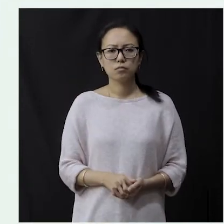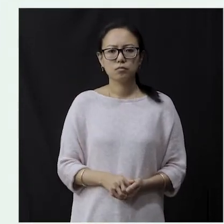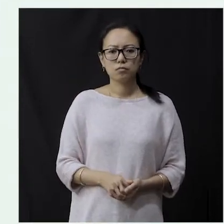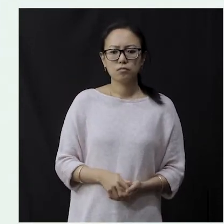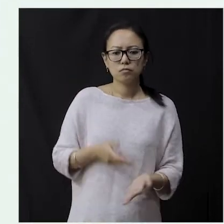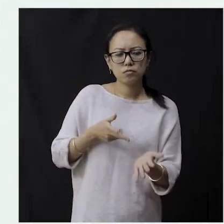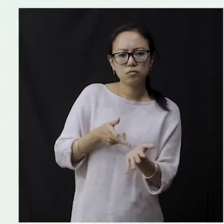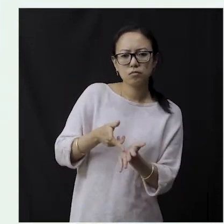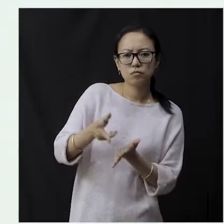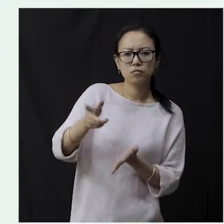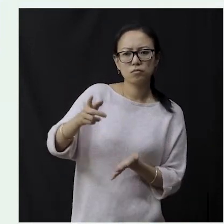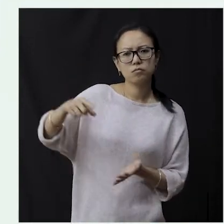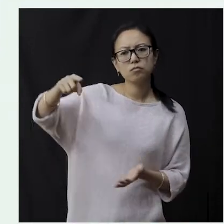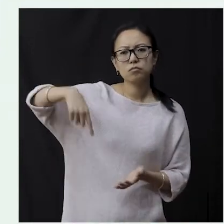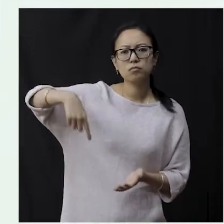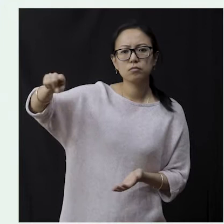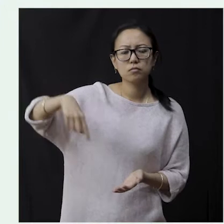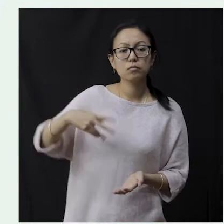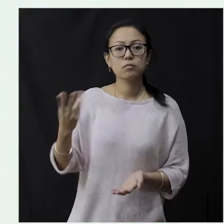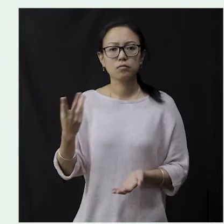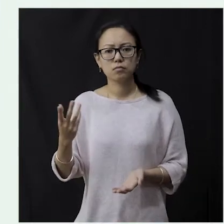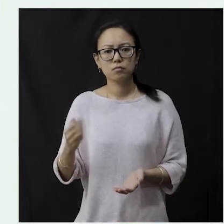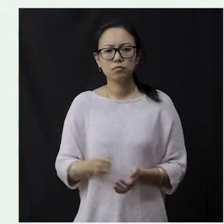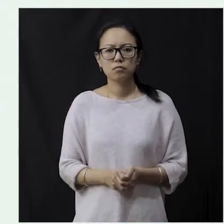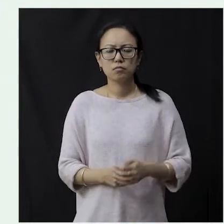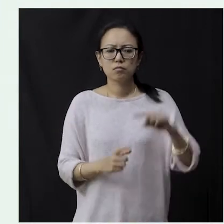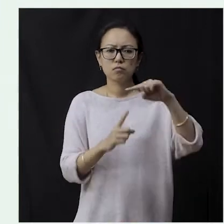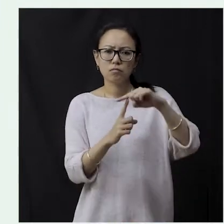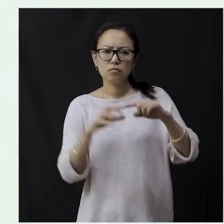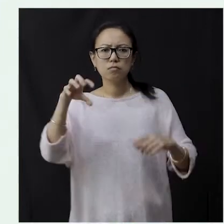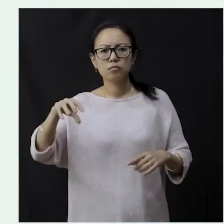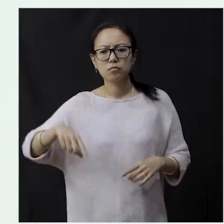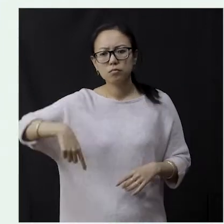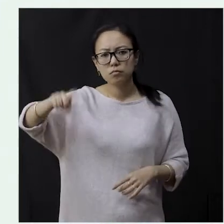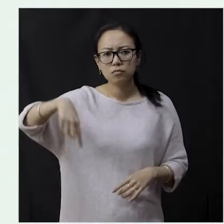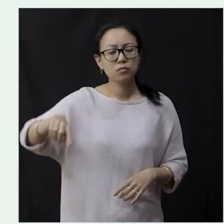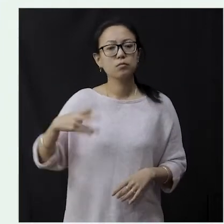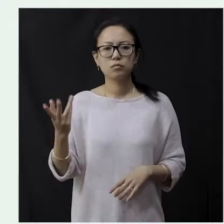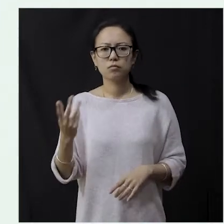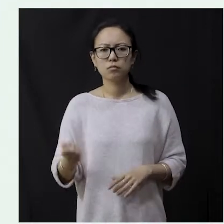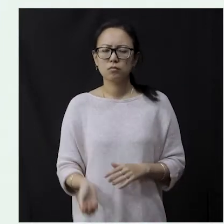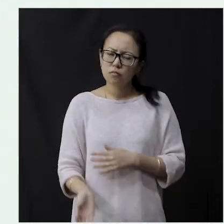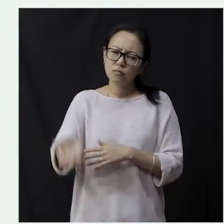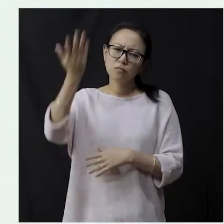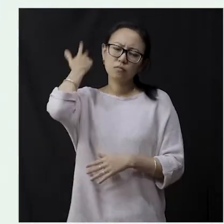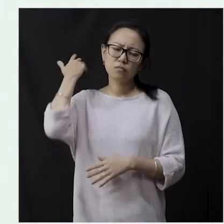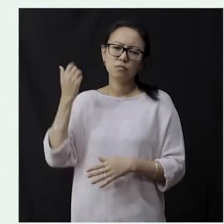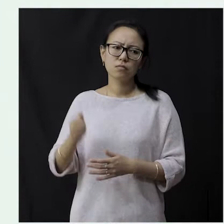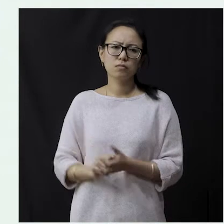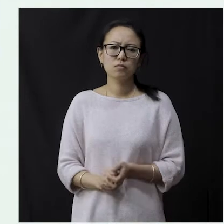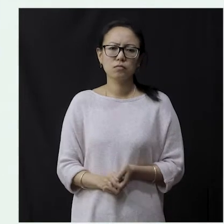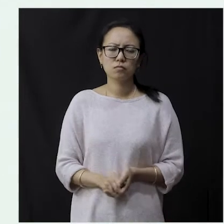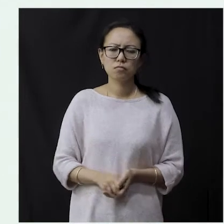in villages, the transportation in towns, the transportation in the olden times, and the